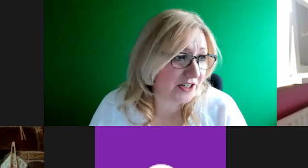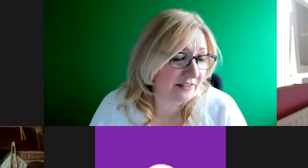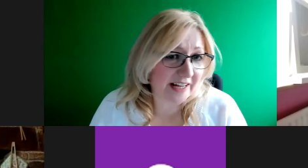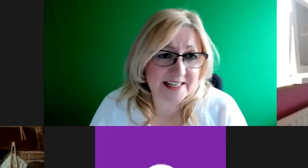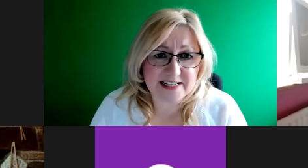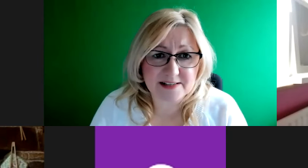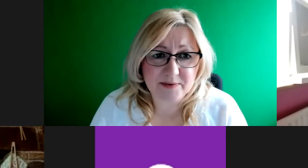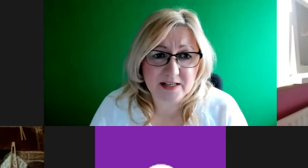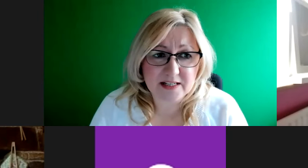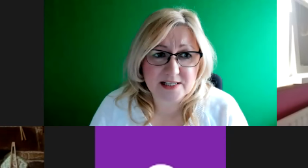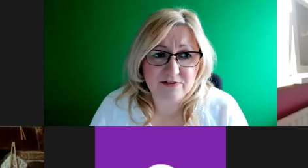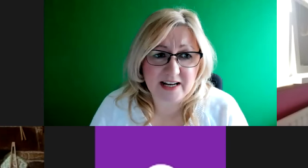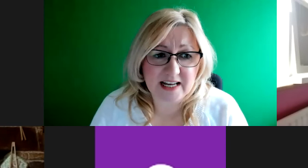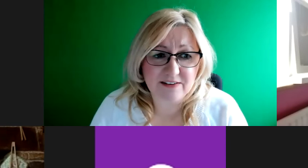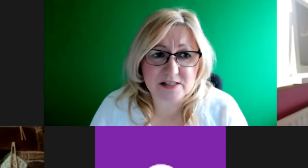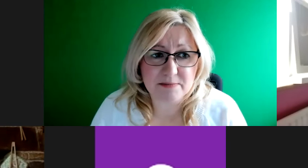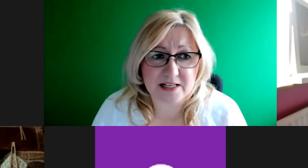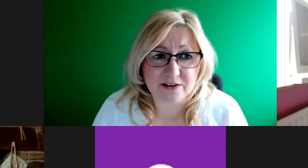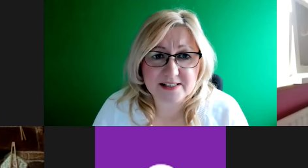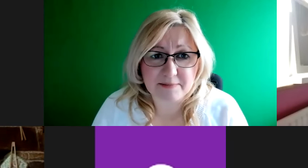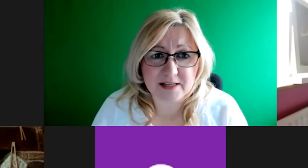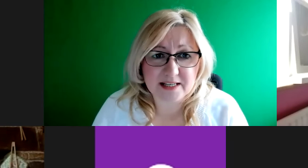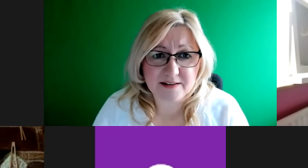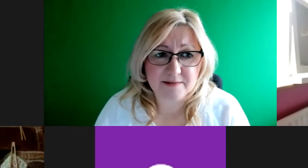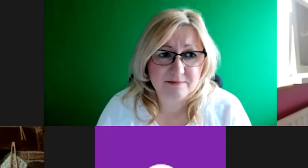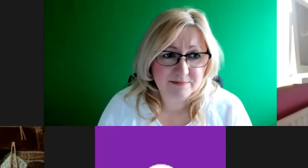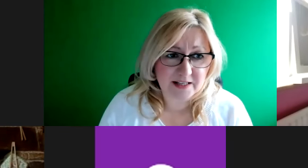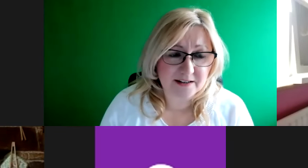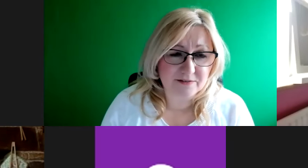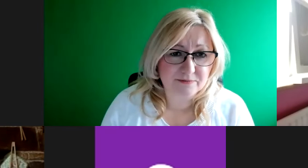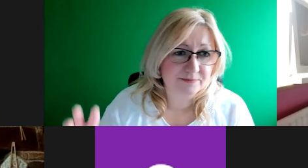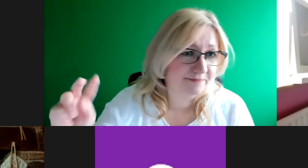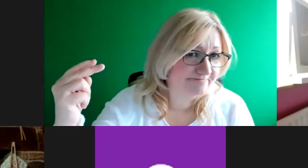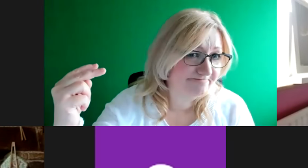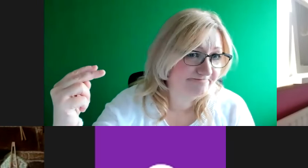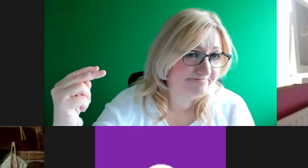a version of eye gaze. So if I have somebody looks at me, yeah,